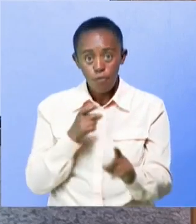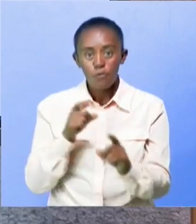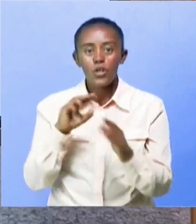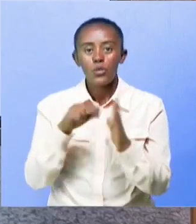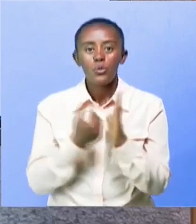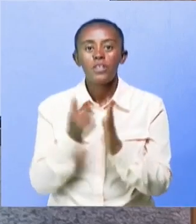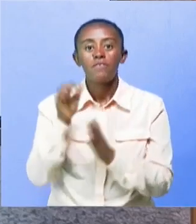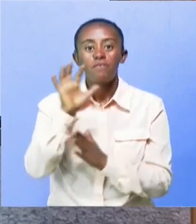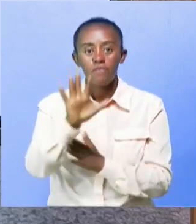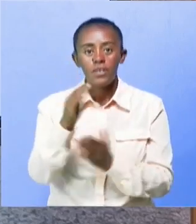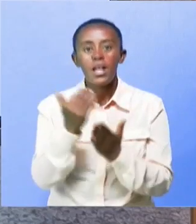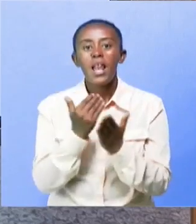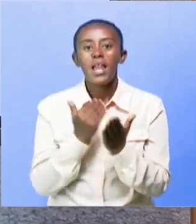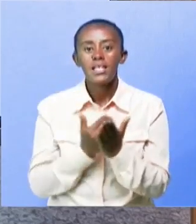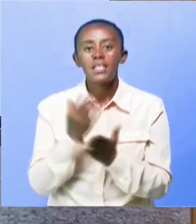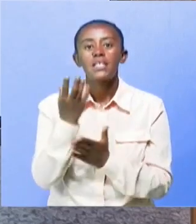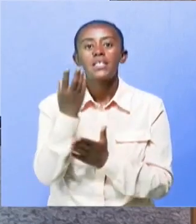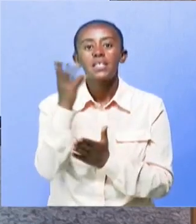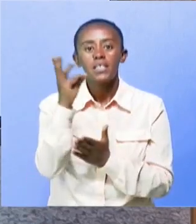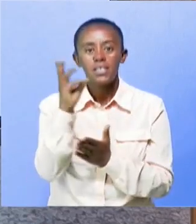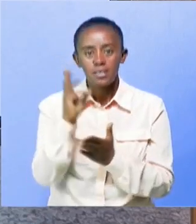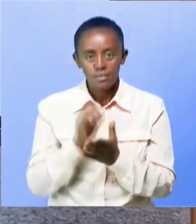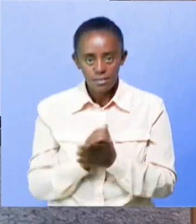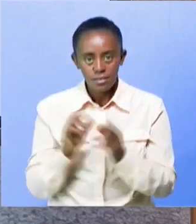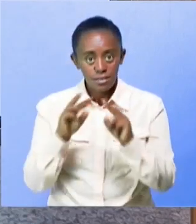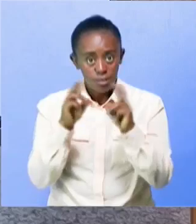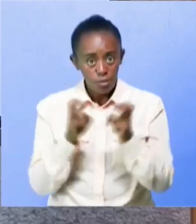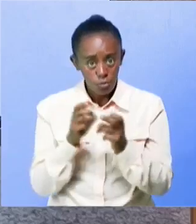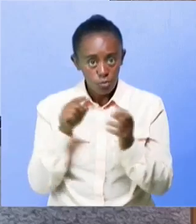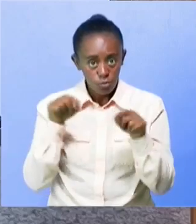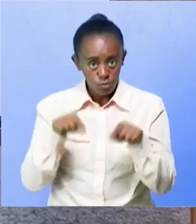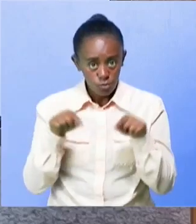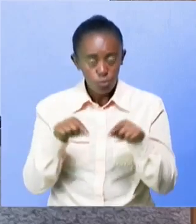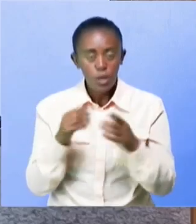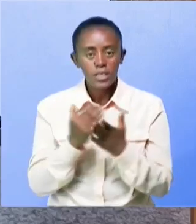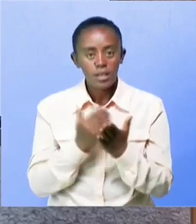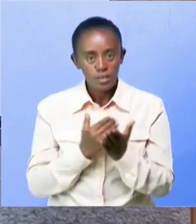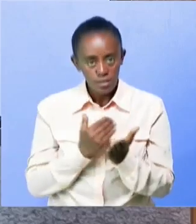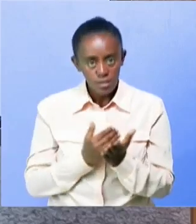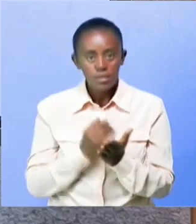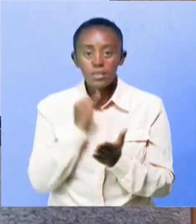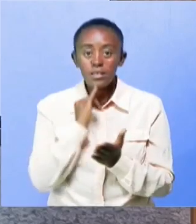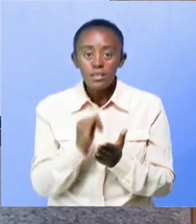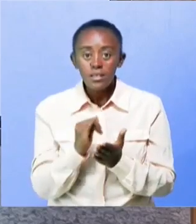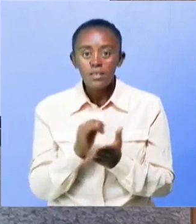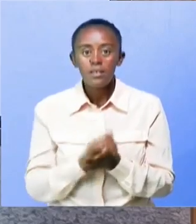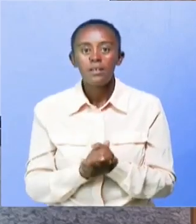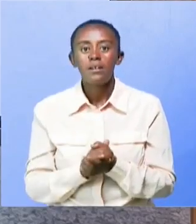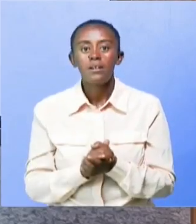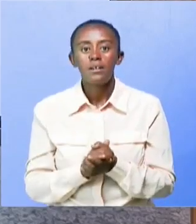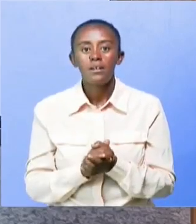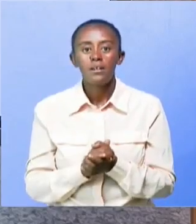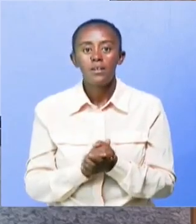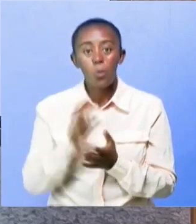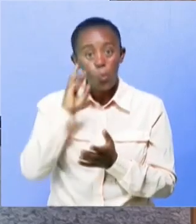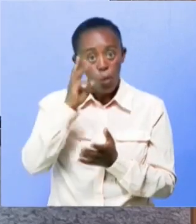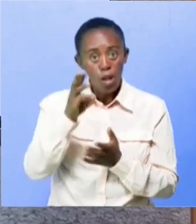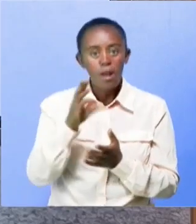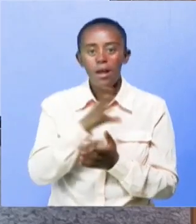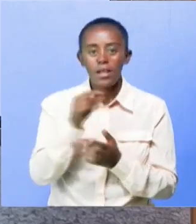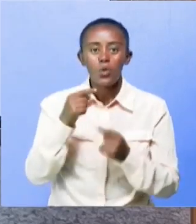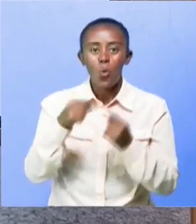5, Lesson 16. The topic of today's lesson is will and going to.